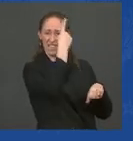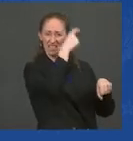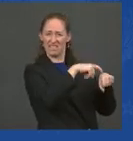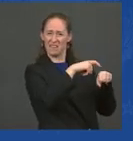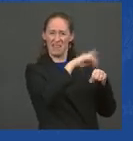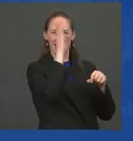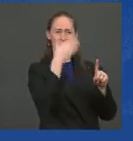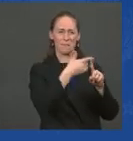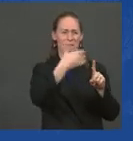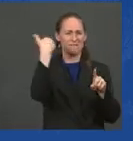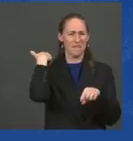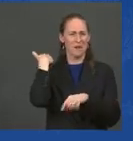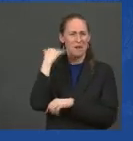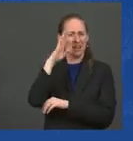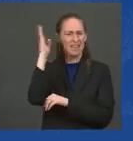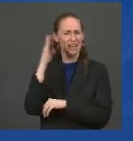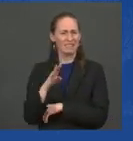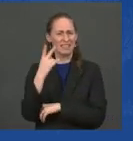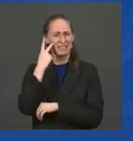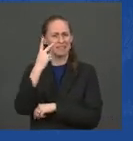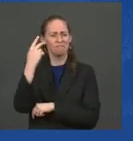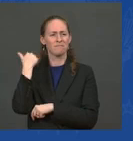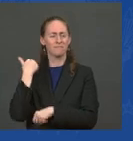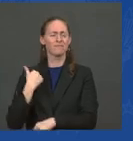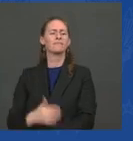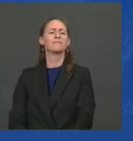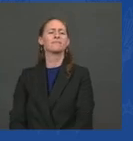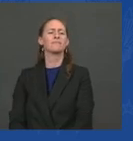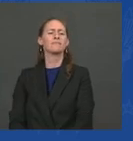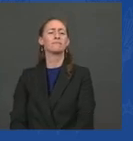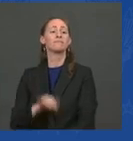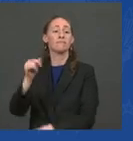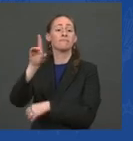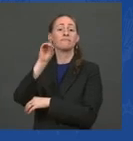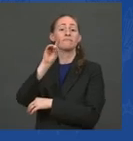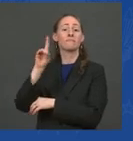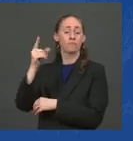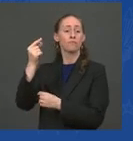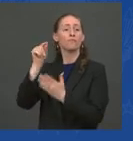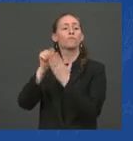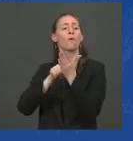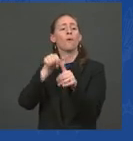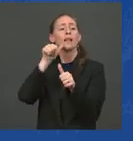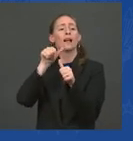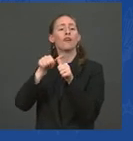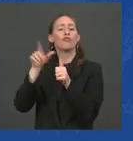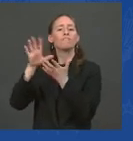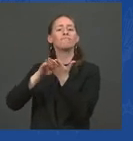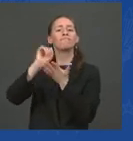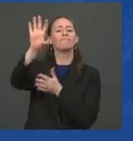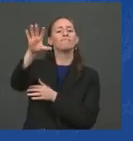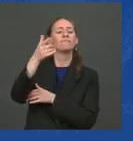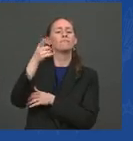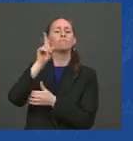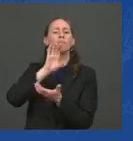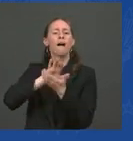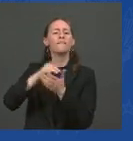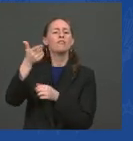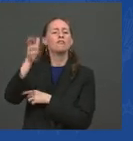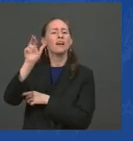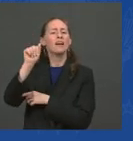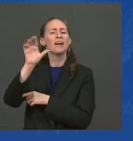all the while, he was writing letters to his Grace, lamenting their separation,